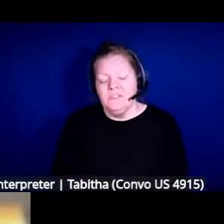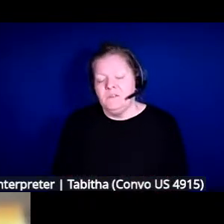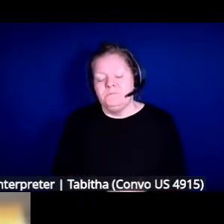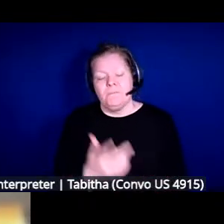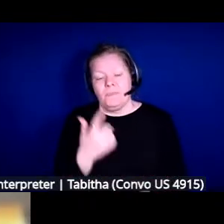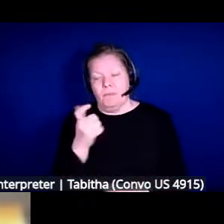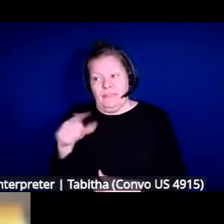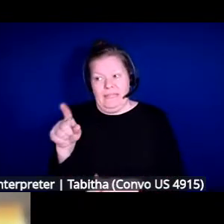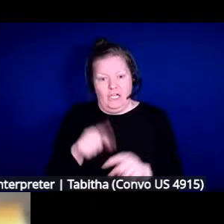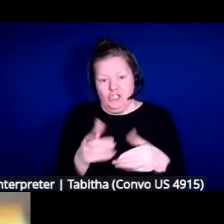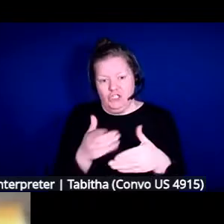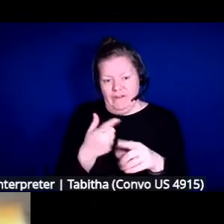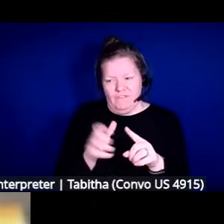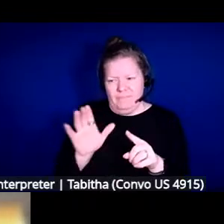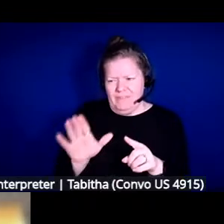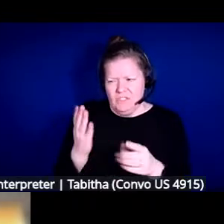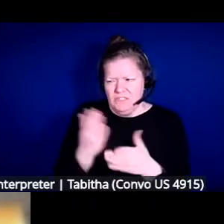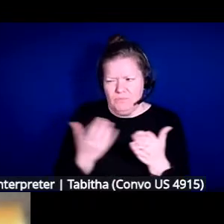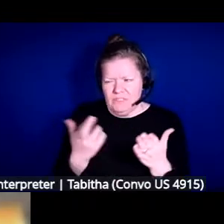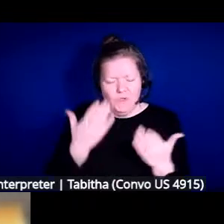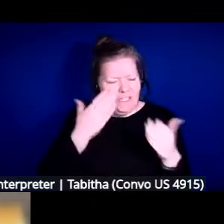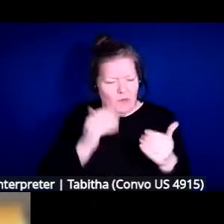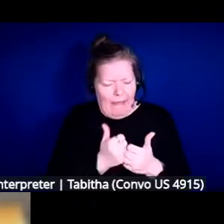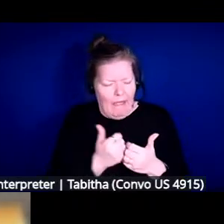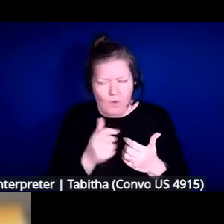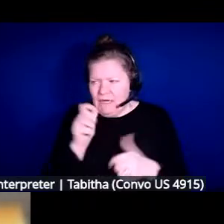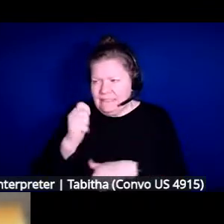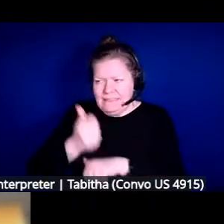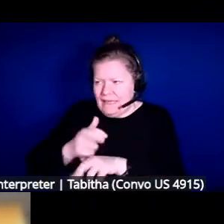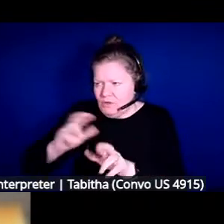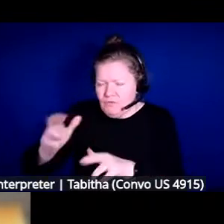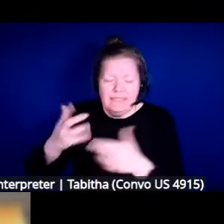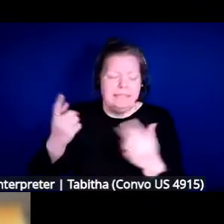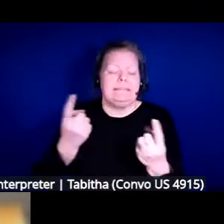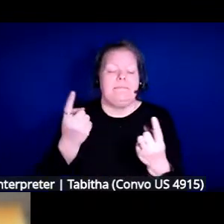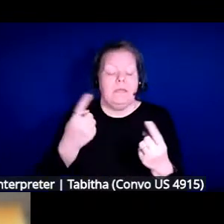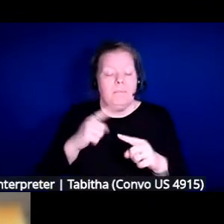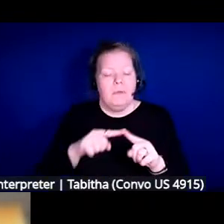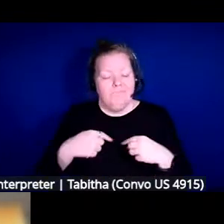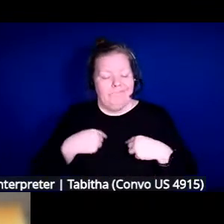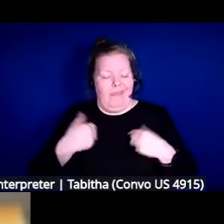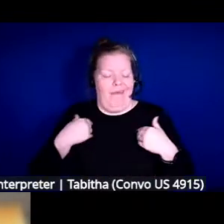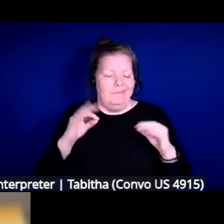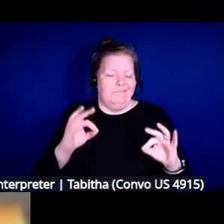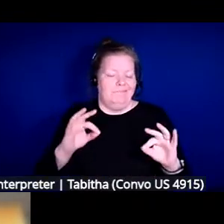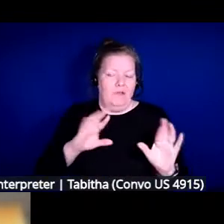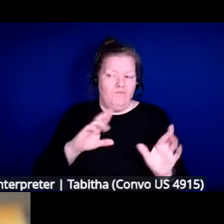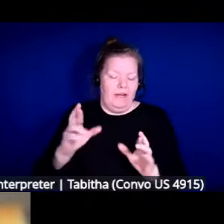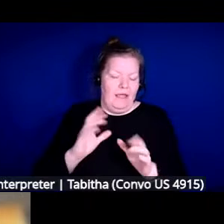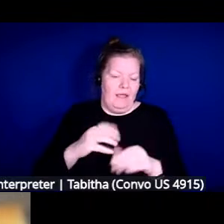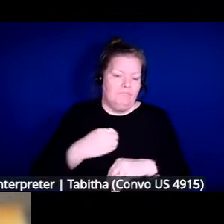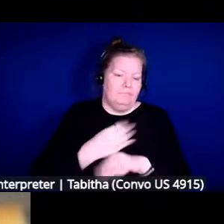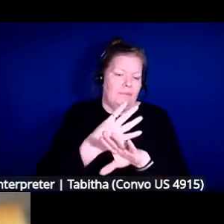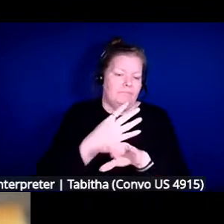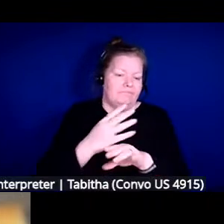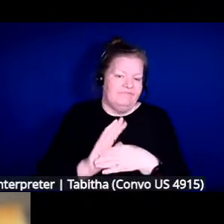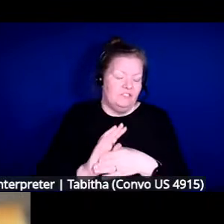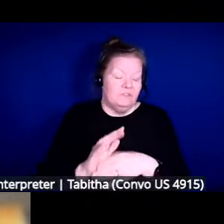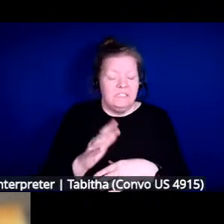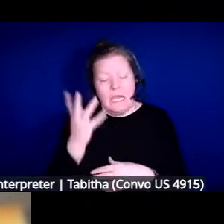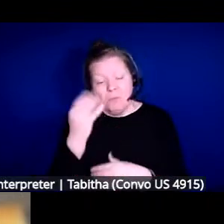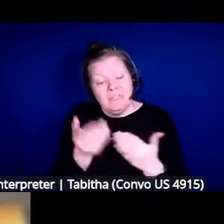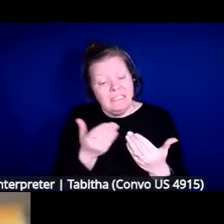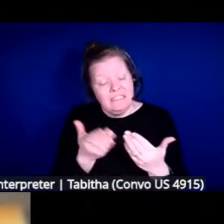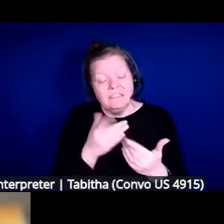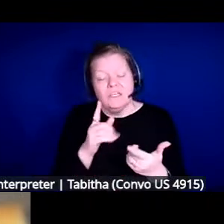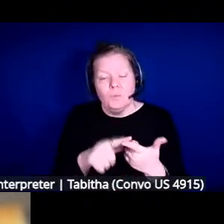Because they couldn't share it from theirs, or didn't know how to, or didn't have it set and ready to go, but I did. So I did that for them. It's pretty easy